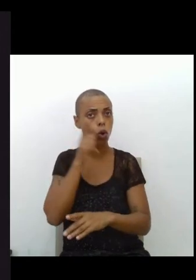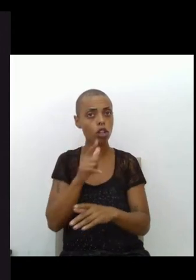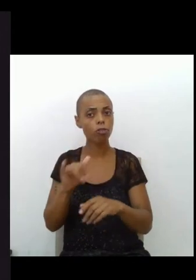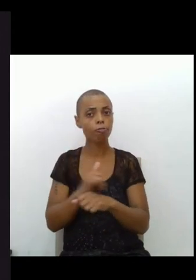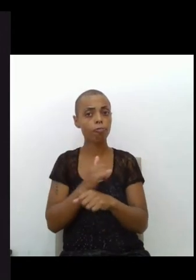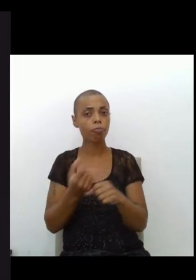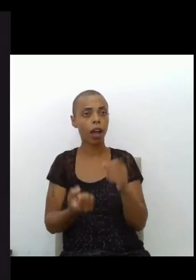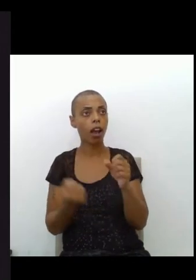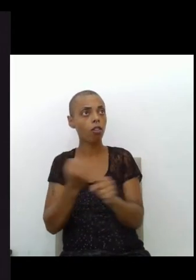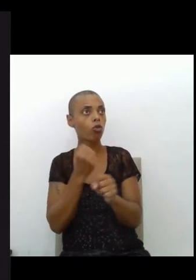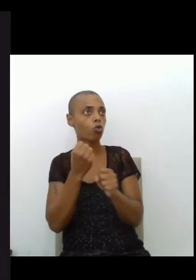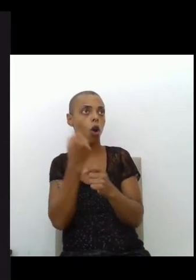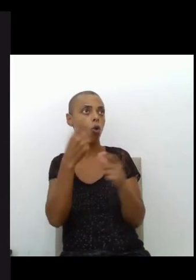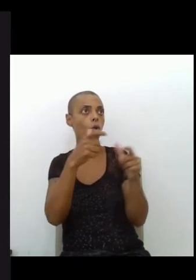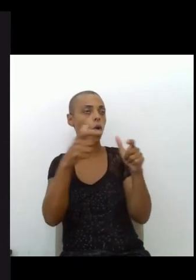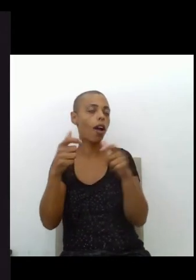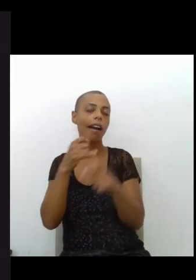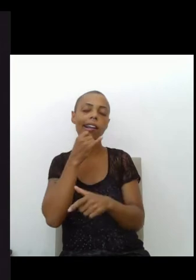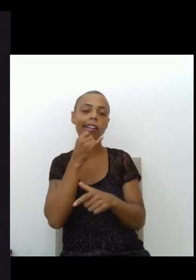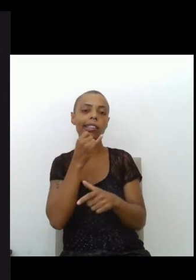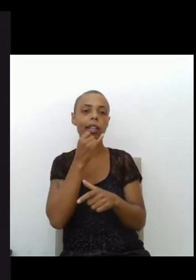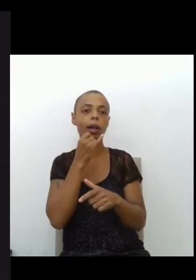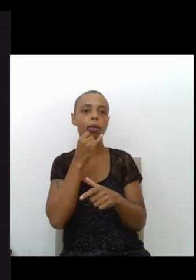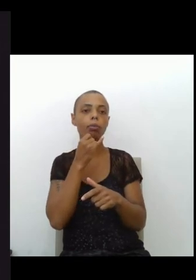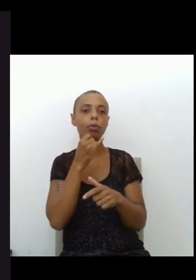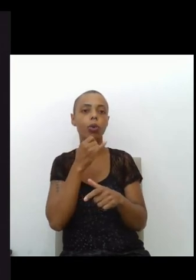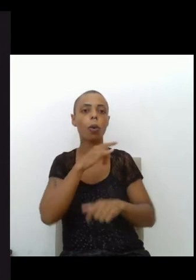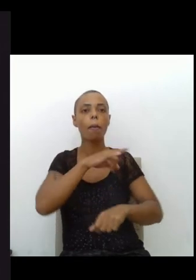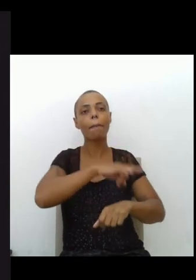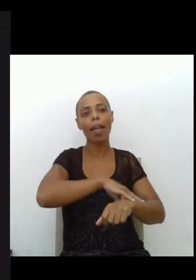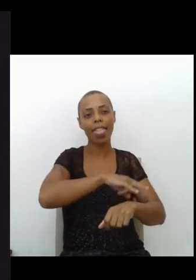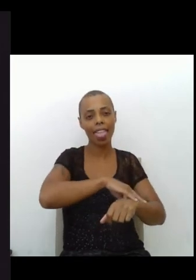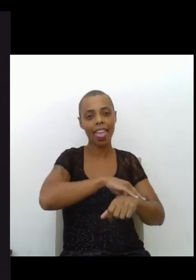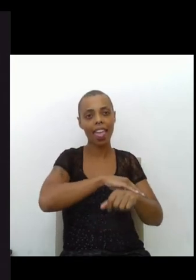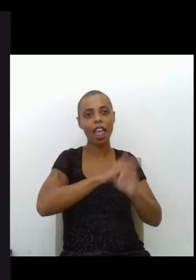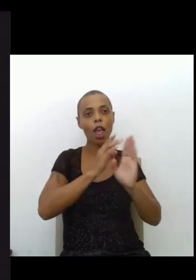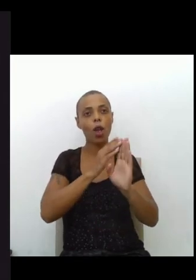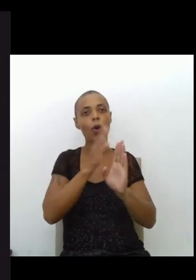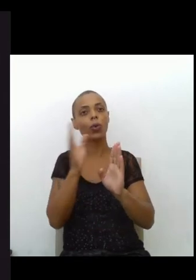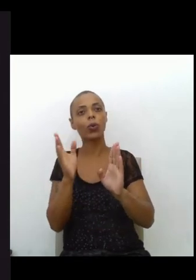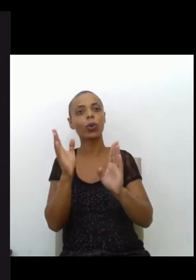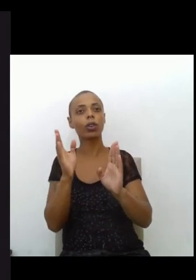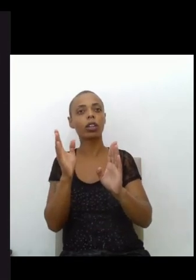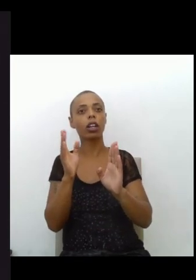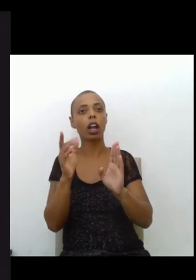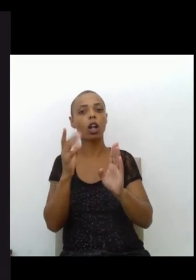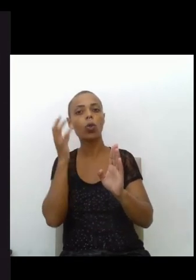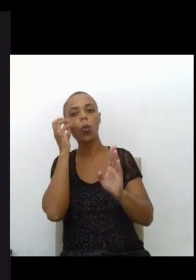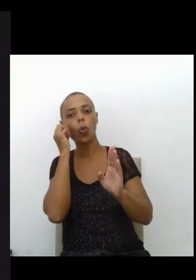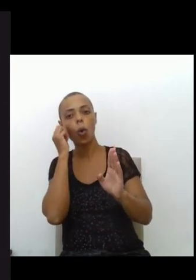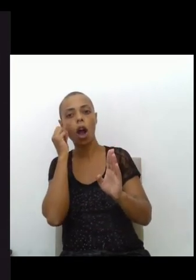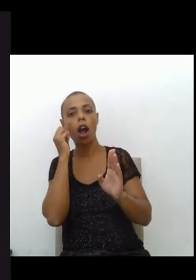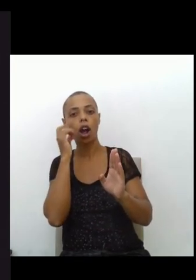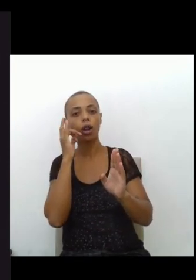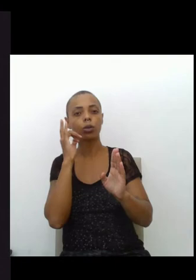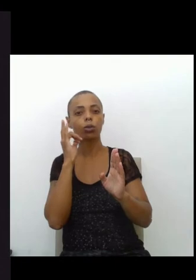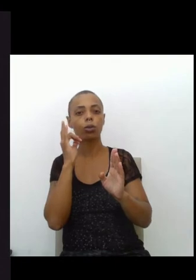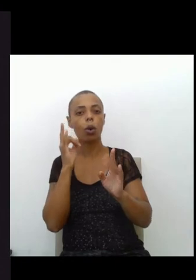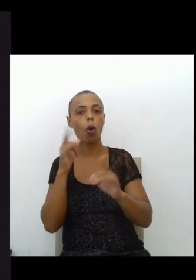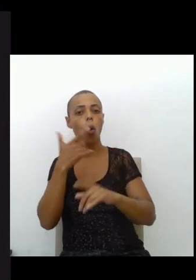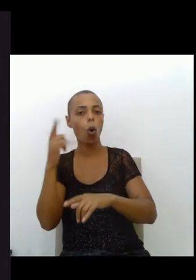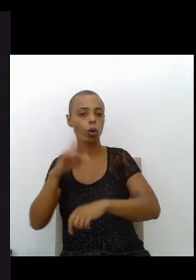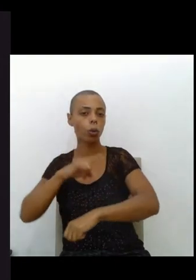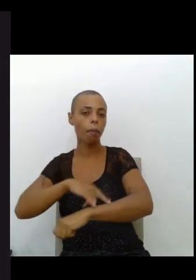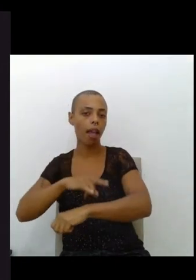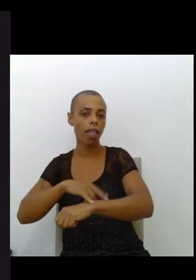found different ways of building some spaces such as the connection between the bathroom of one person and the other person